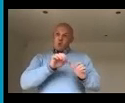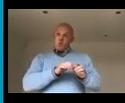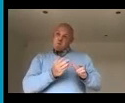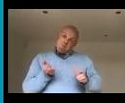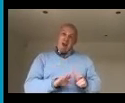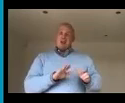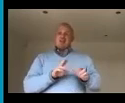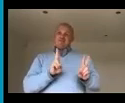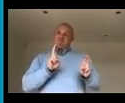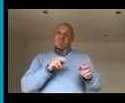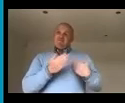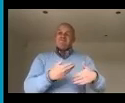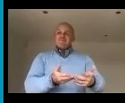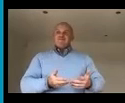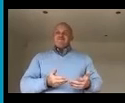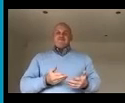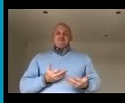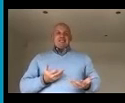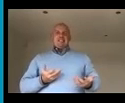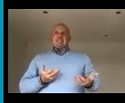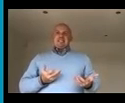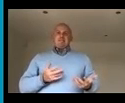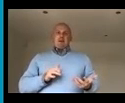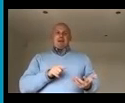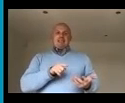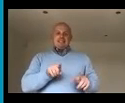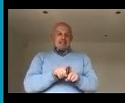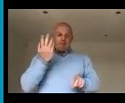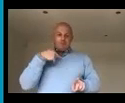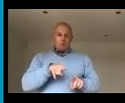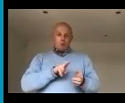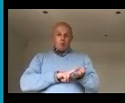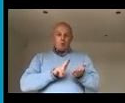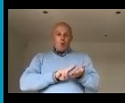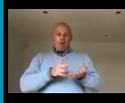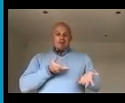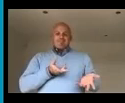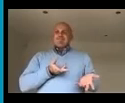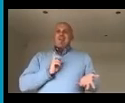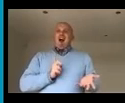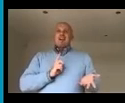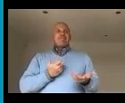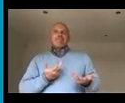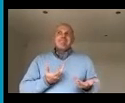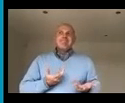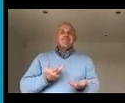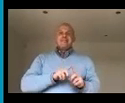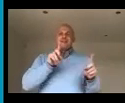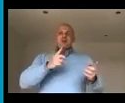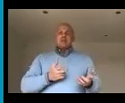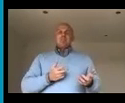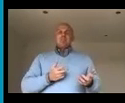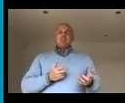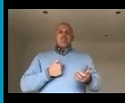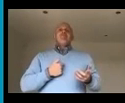start activities, but you need to do them a bit differently, and that's going to cost. So providing PPE,